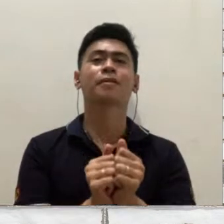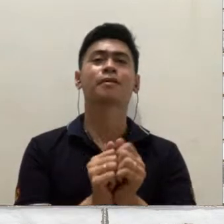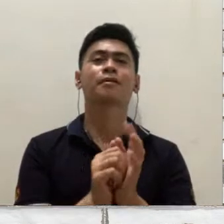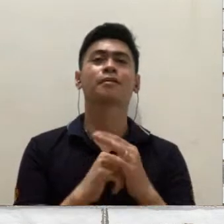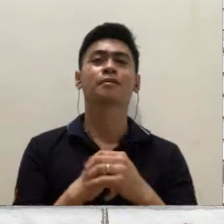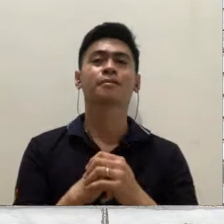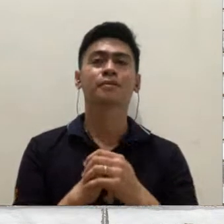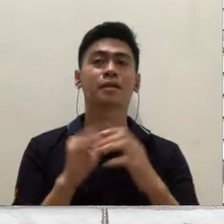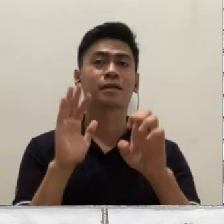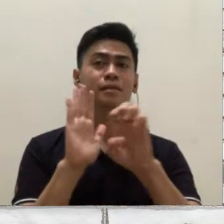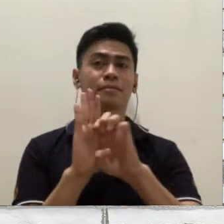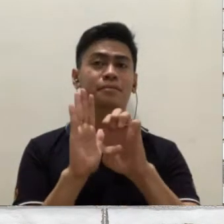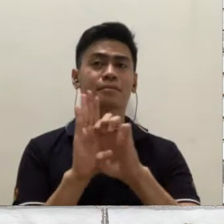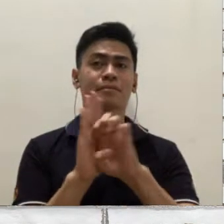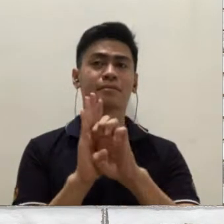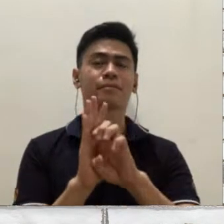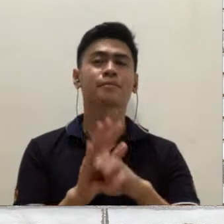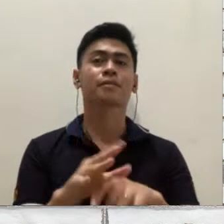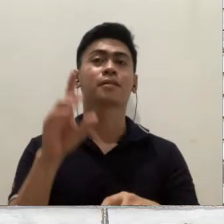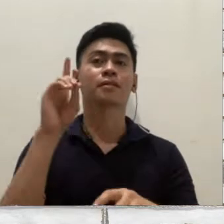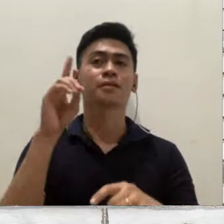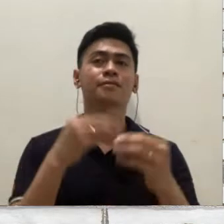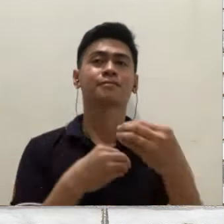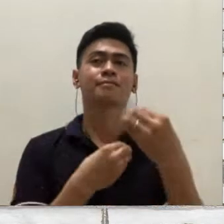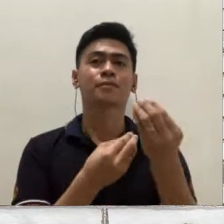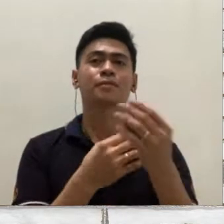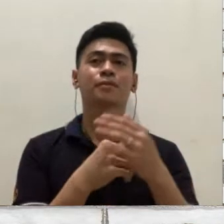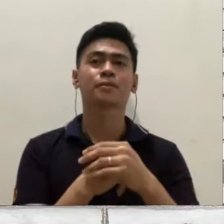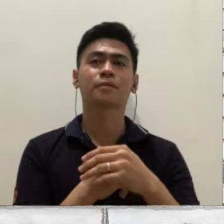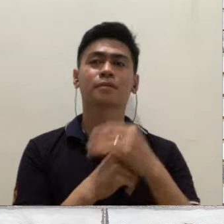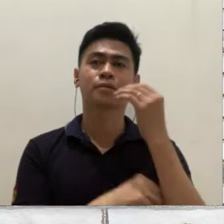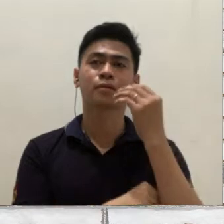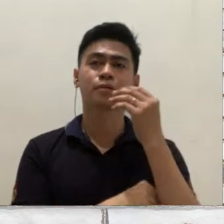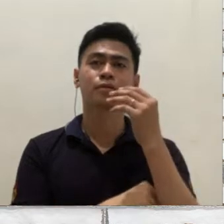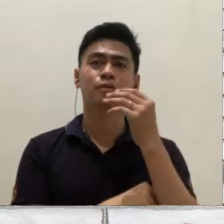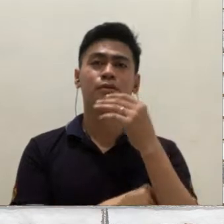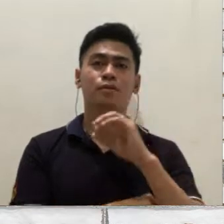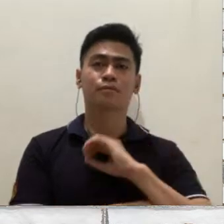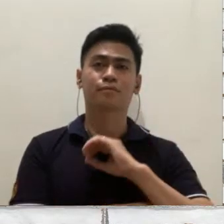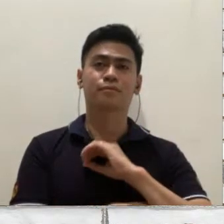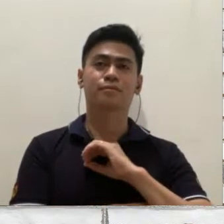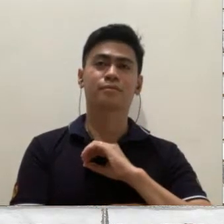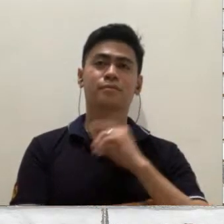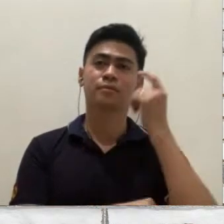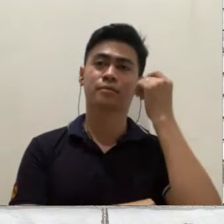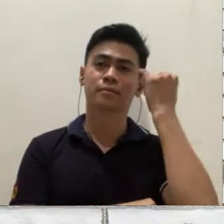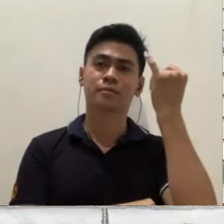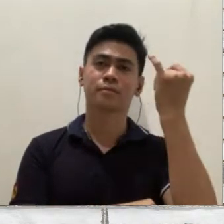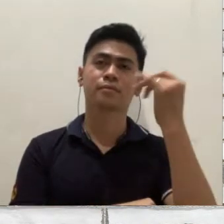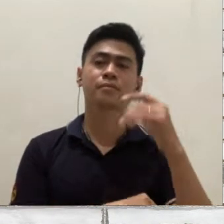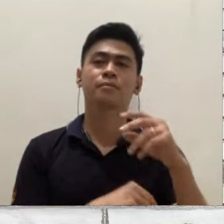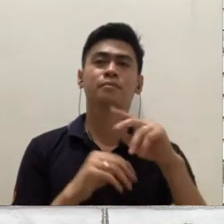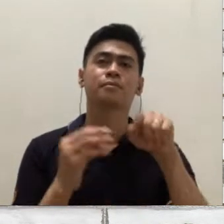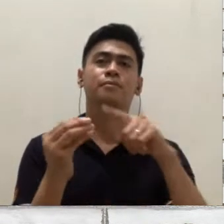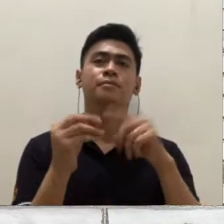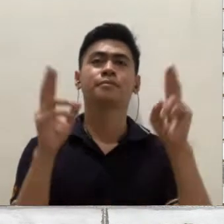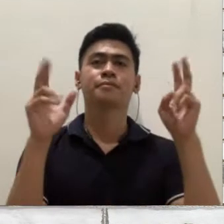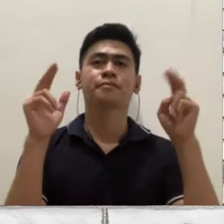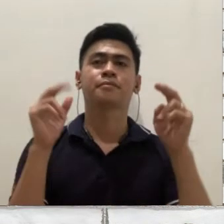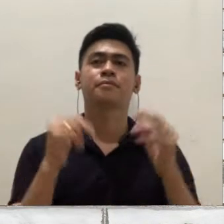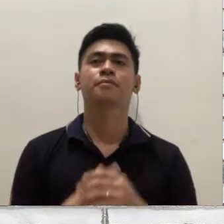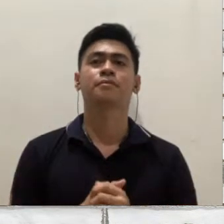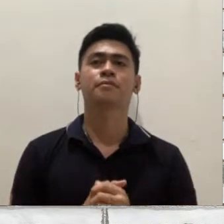your argument with facts and examples. Or D. Giving your point of view about the topic.